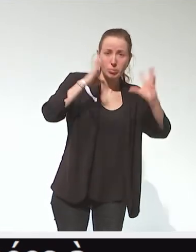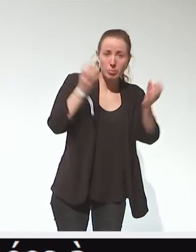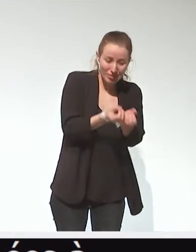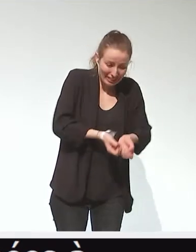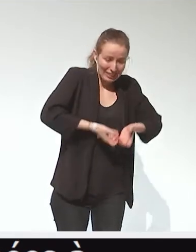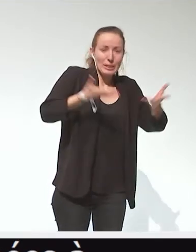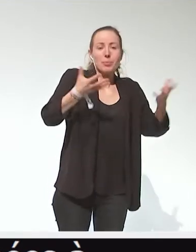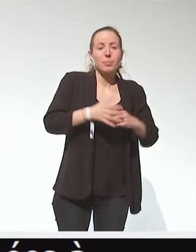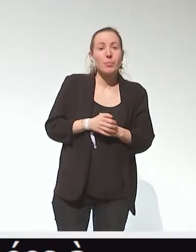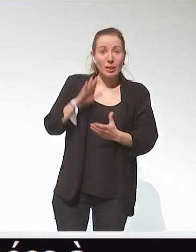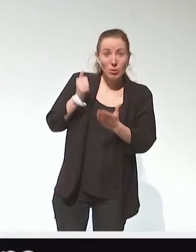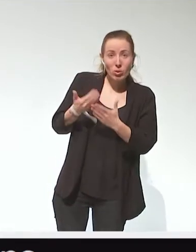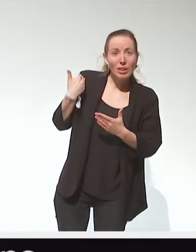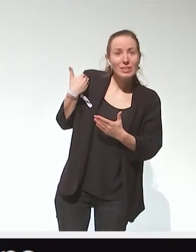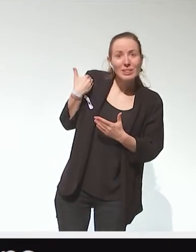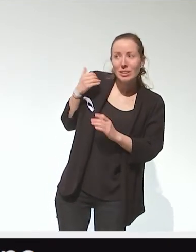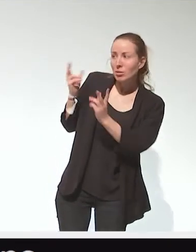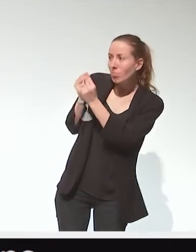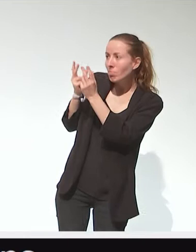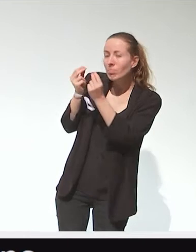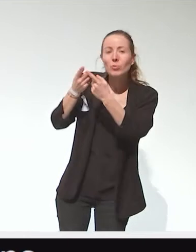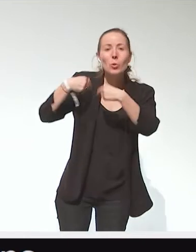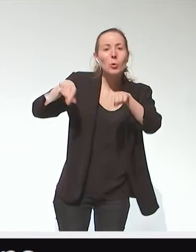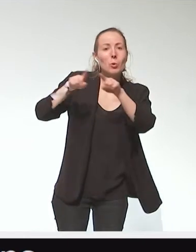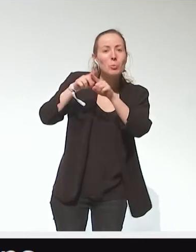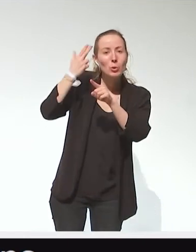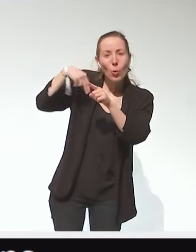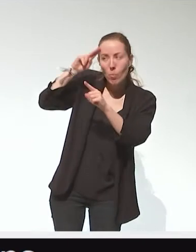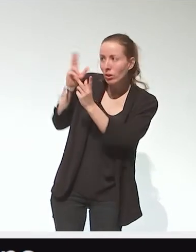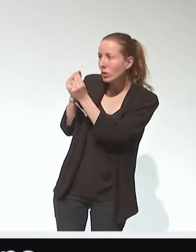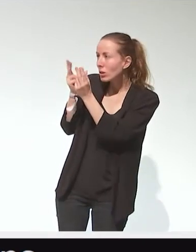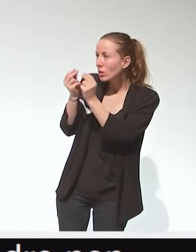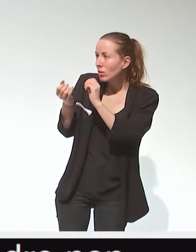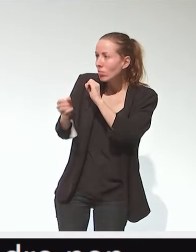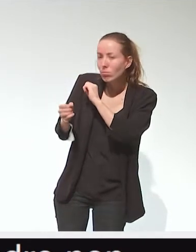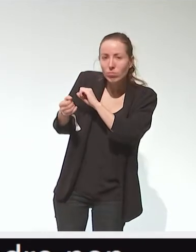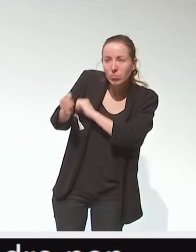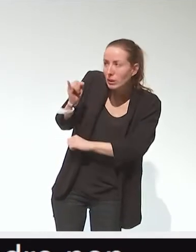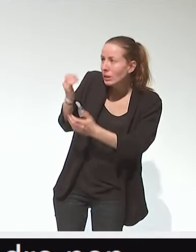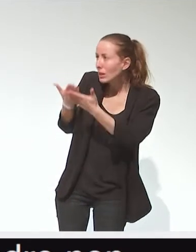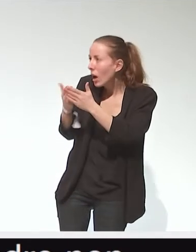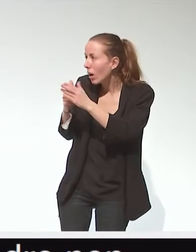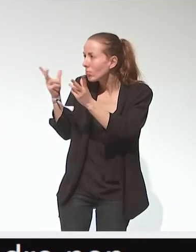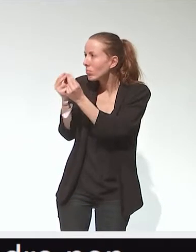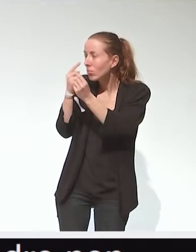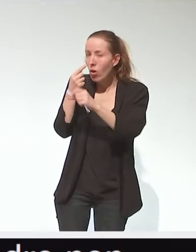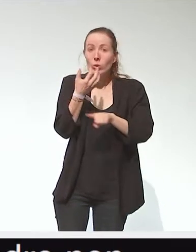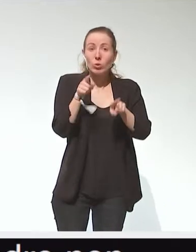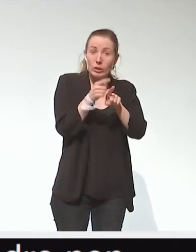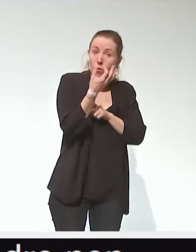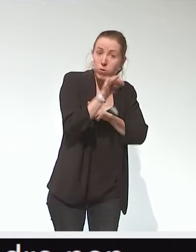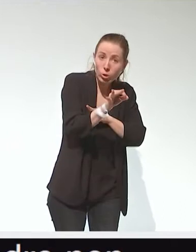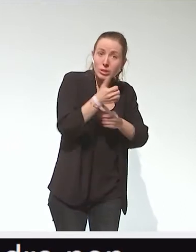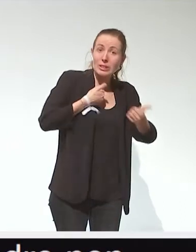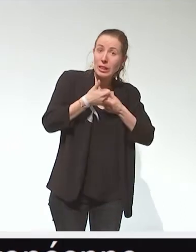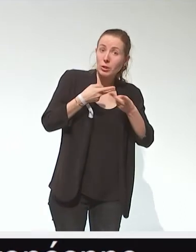work that you do in France between the public employment services and the associations and the social economy to really find solutions, because there is a lot of expertise